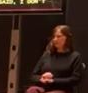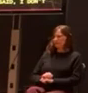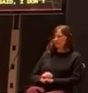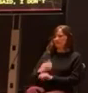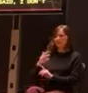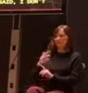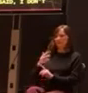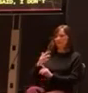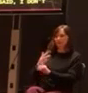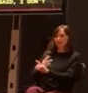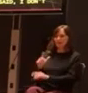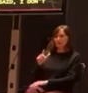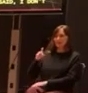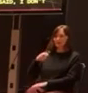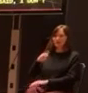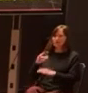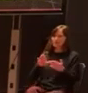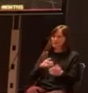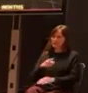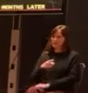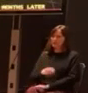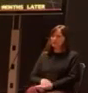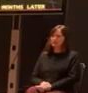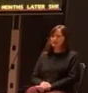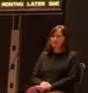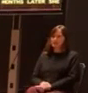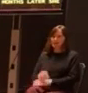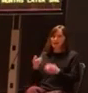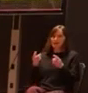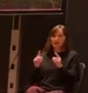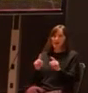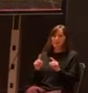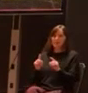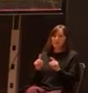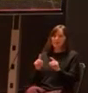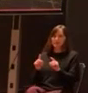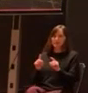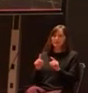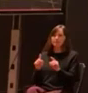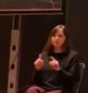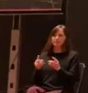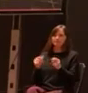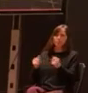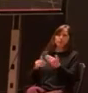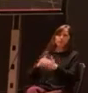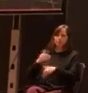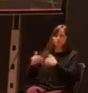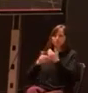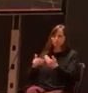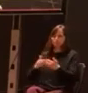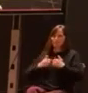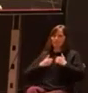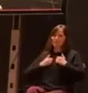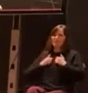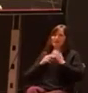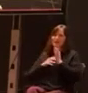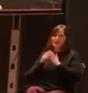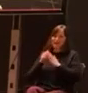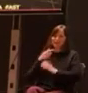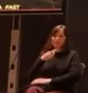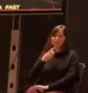3 months later, she died from a fast-growing lung cancer. She was